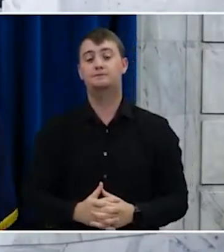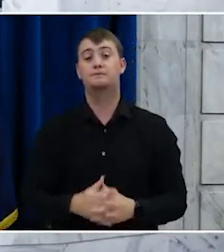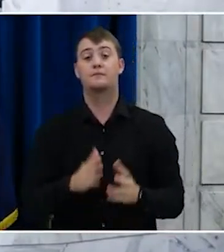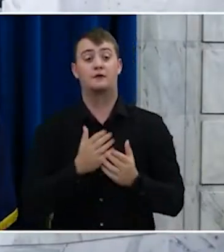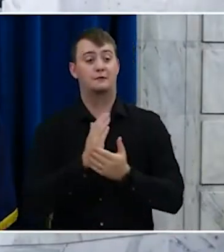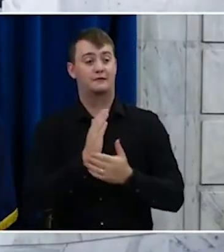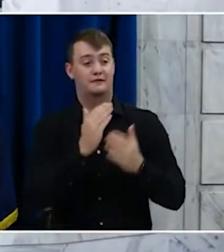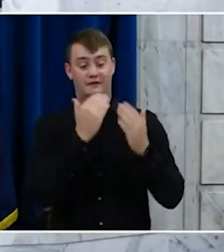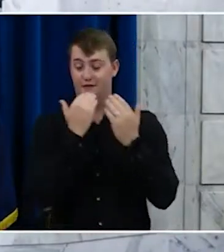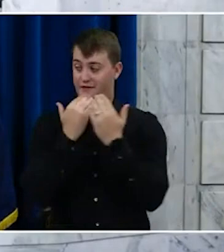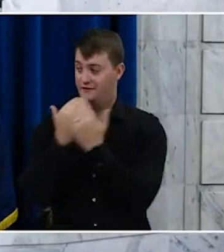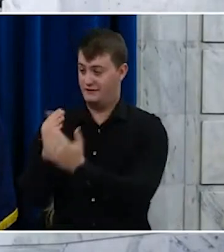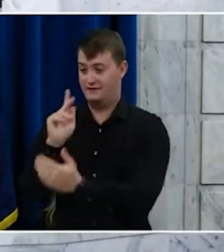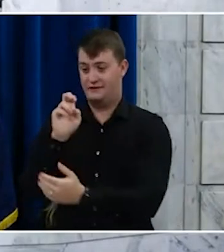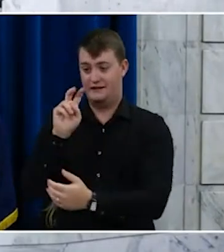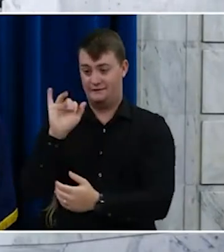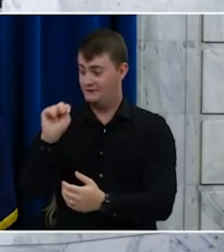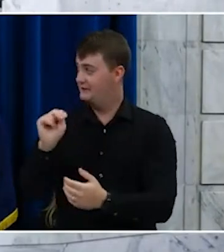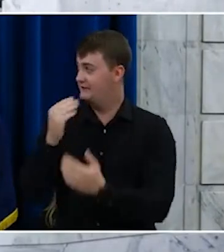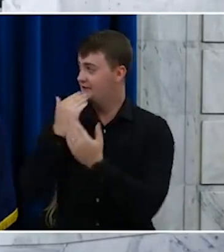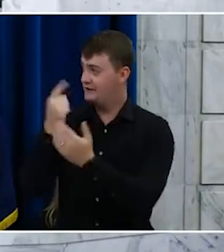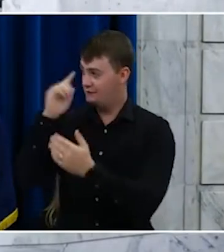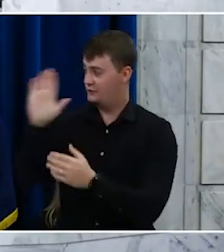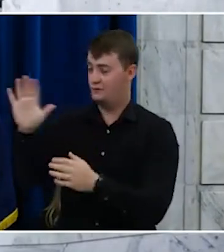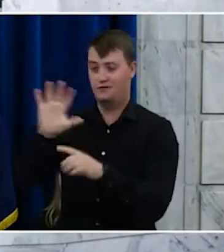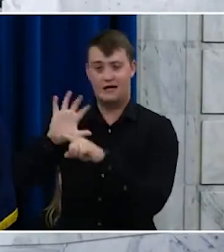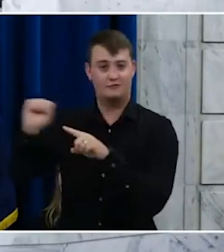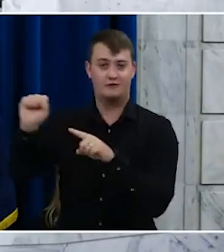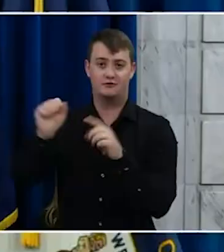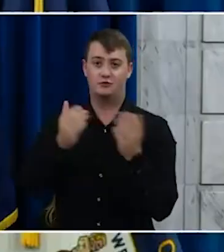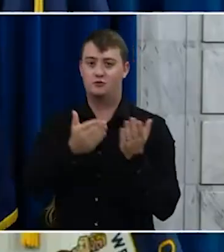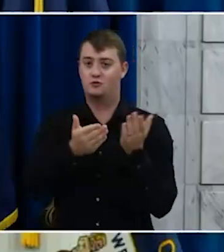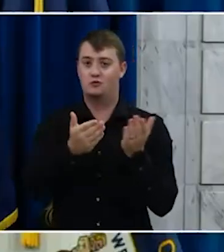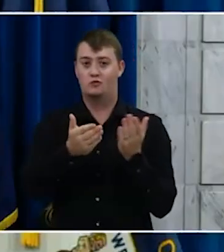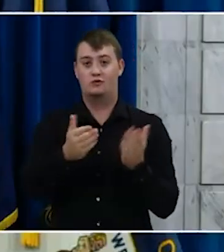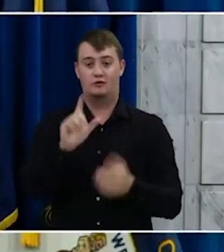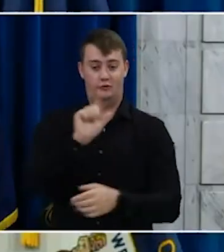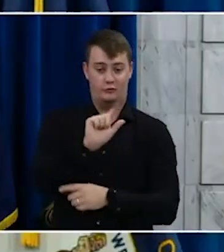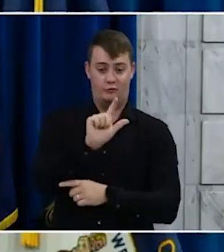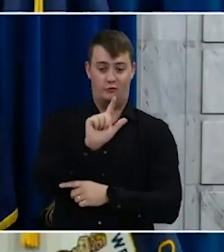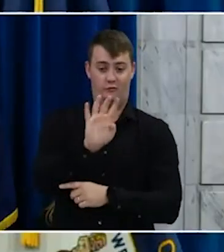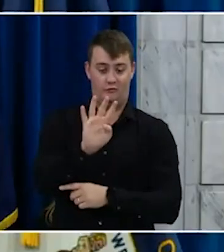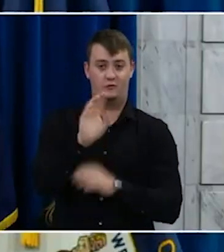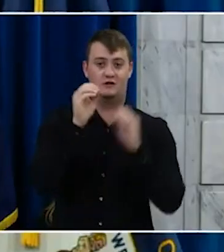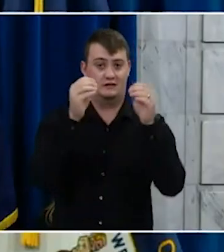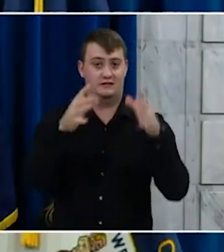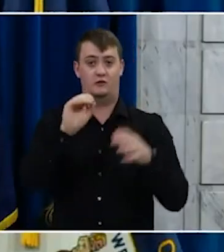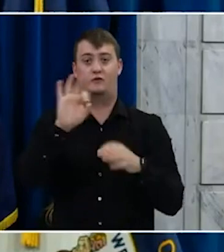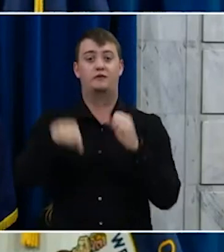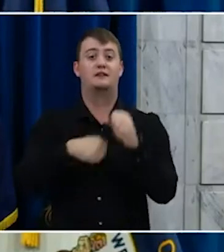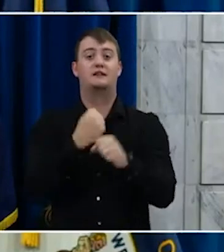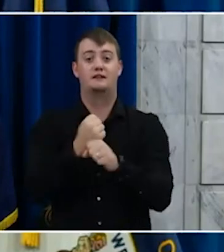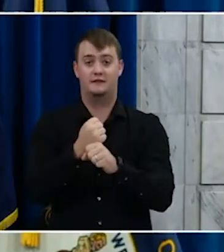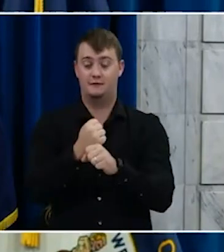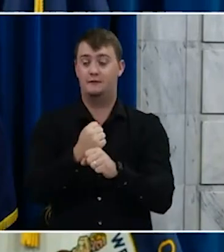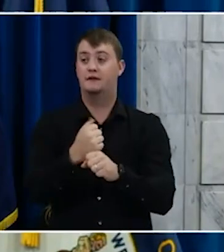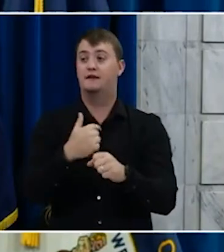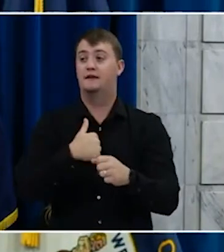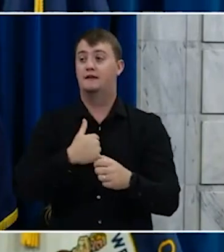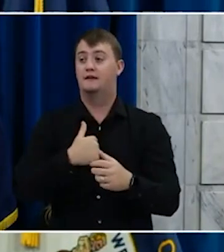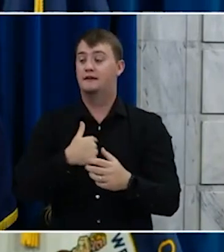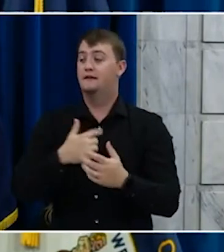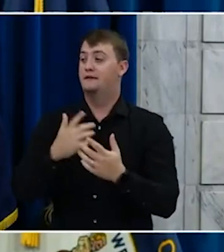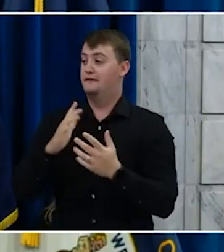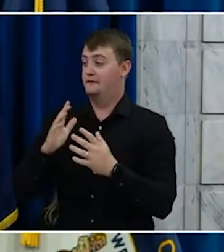All right, thank you, Kevin, and thank you for your outstanding service as the 2024 Kentucky Teacher of the Year. I take credit